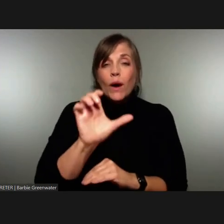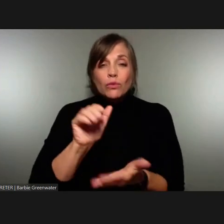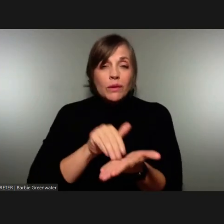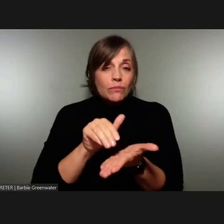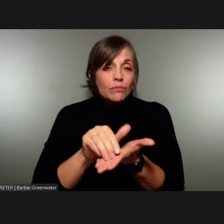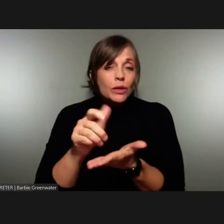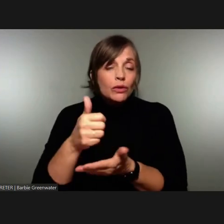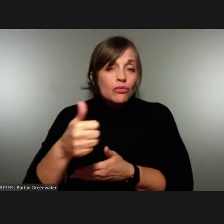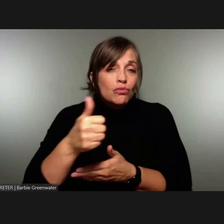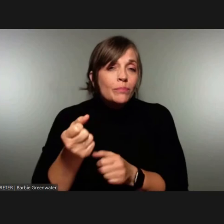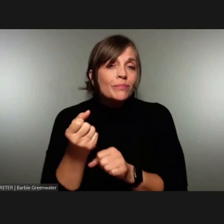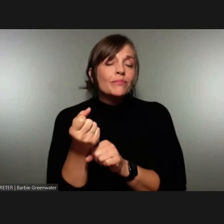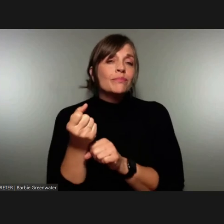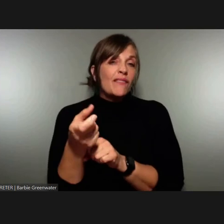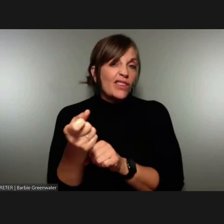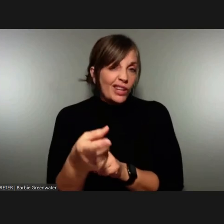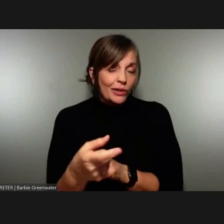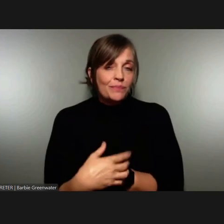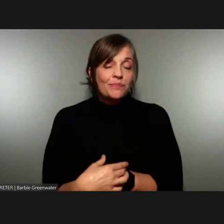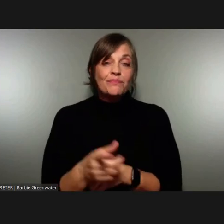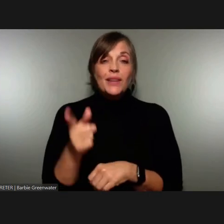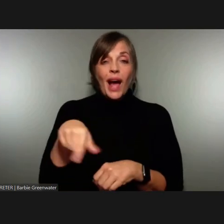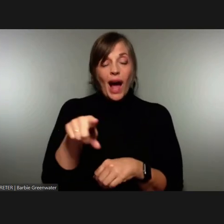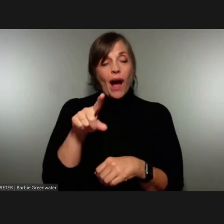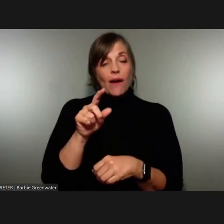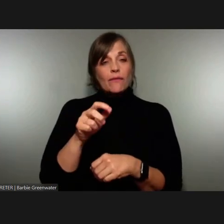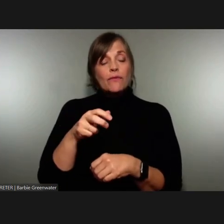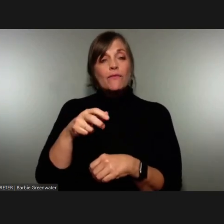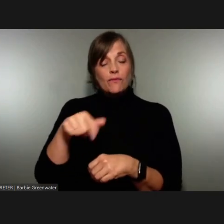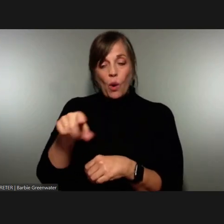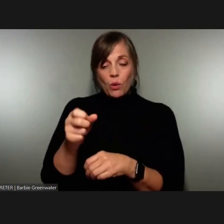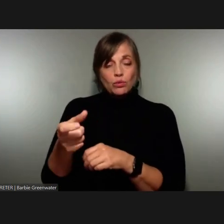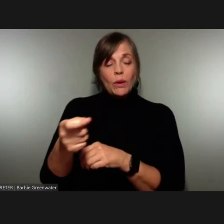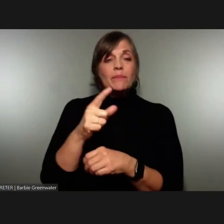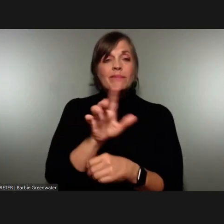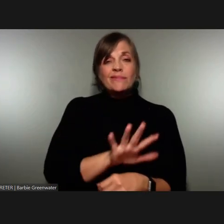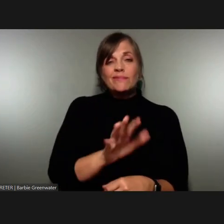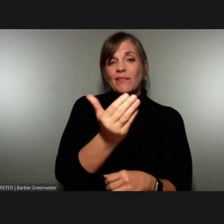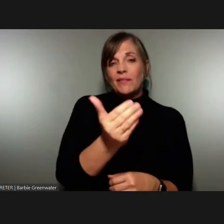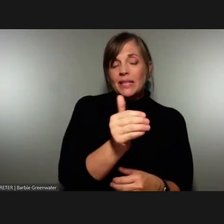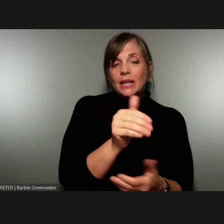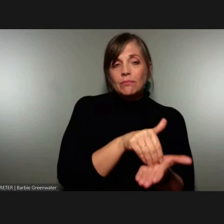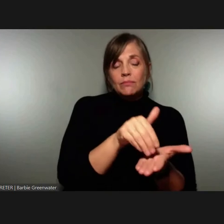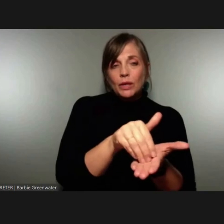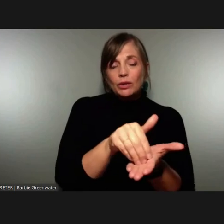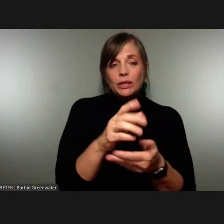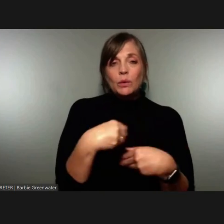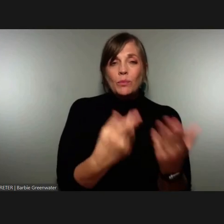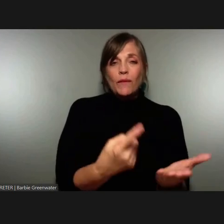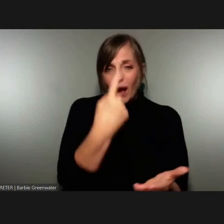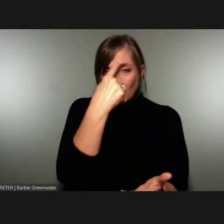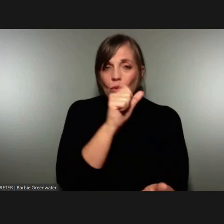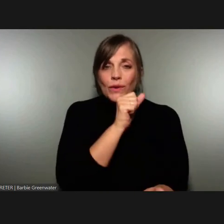those trips, there are nearly 15 million trips per year that Ohio transit systems provide for seniors